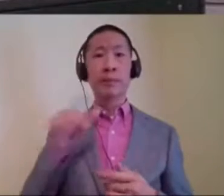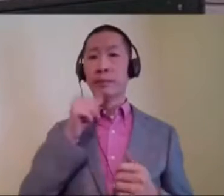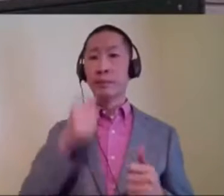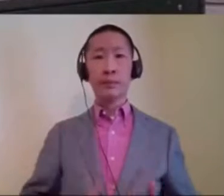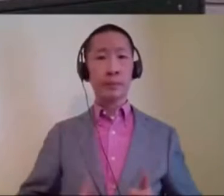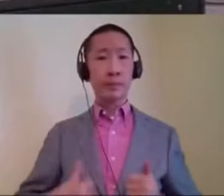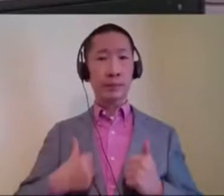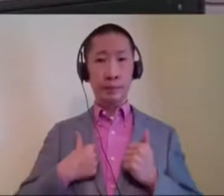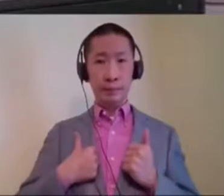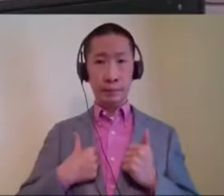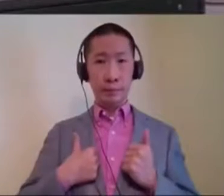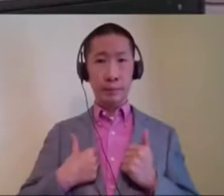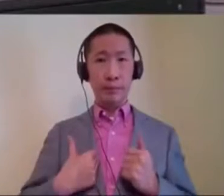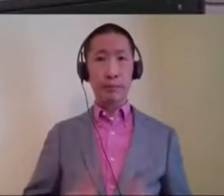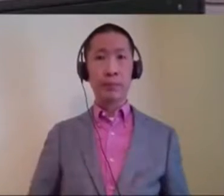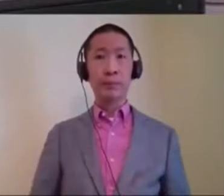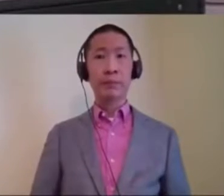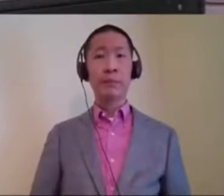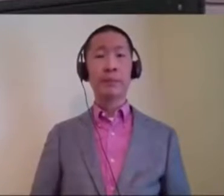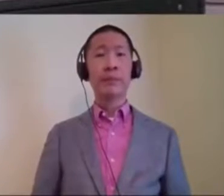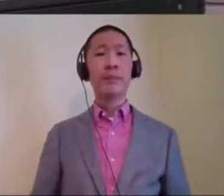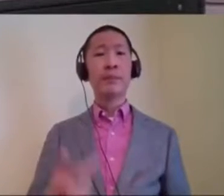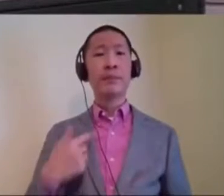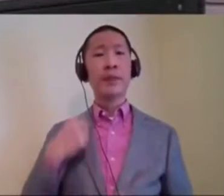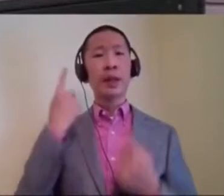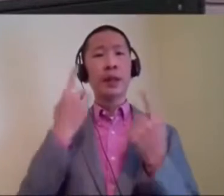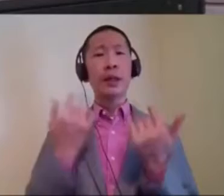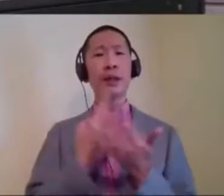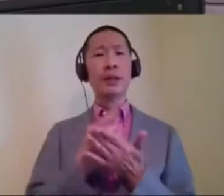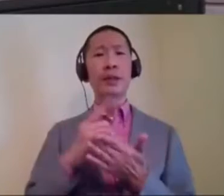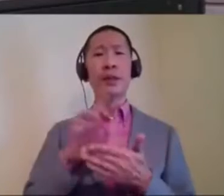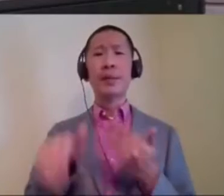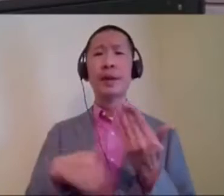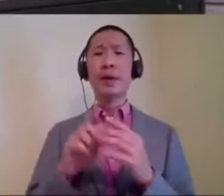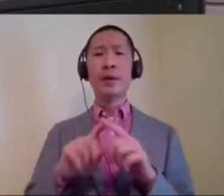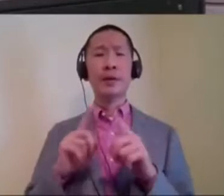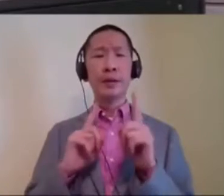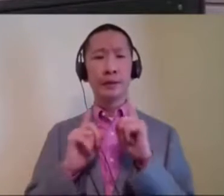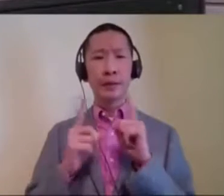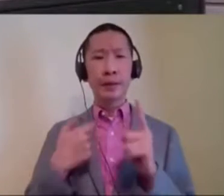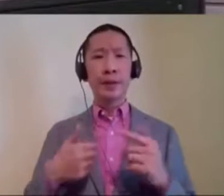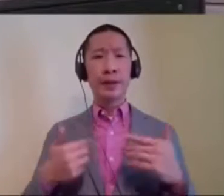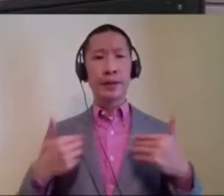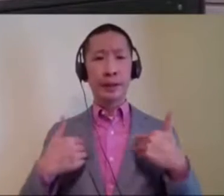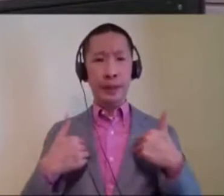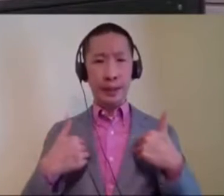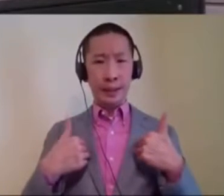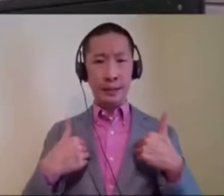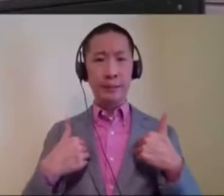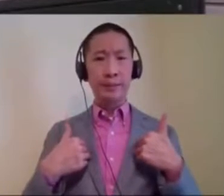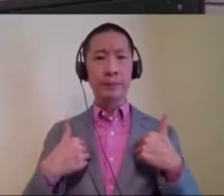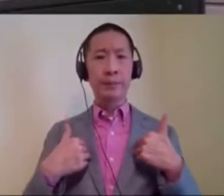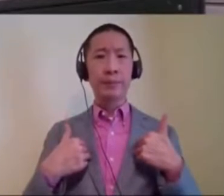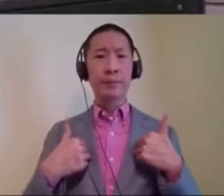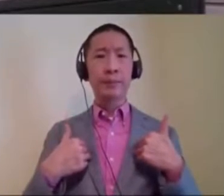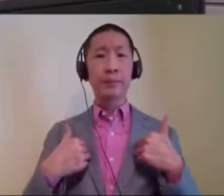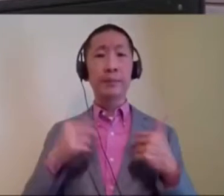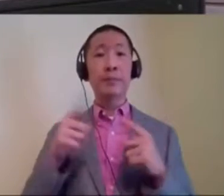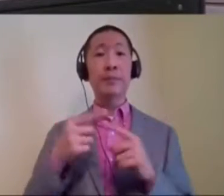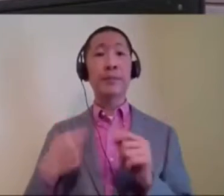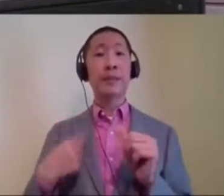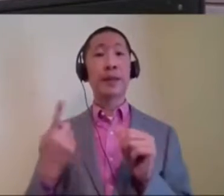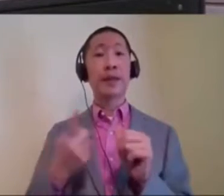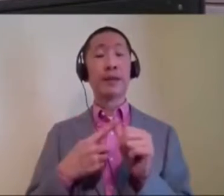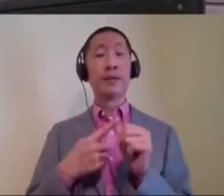survive. And I've been thinking this week about all of the conversations that we had. When I first came